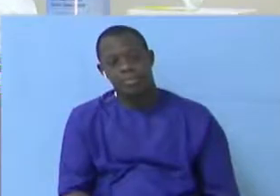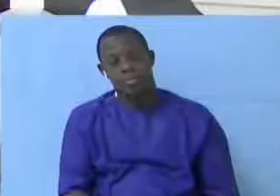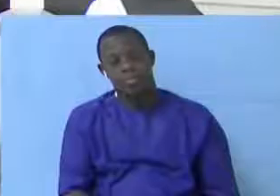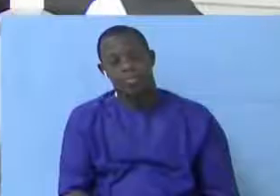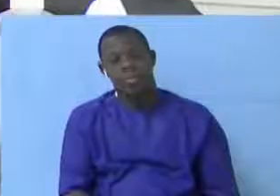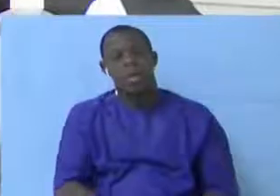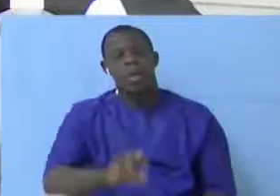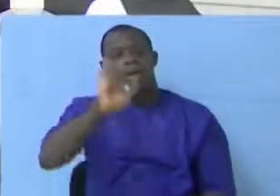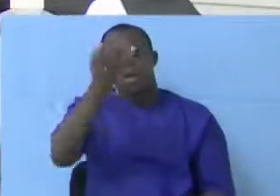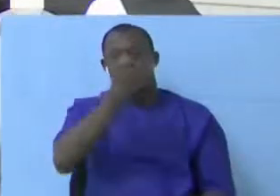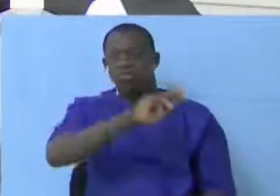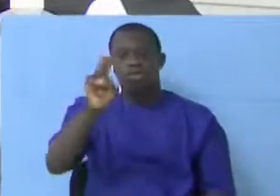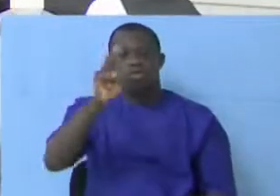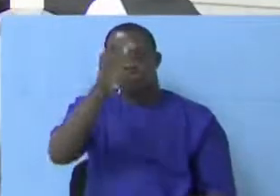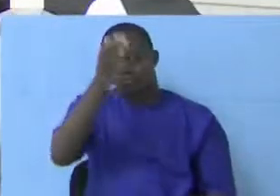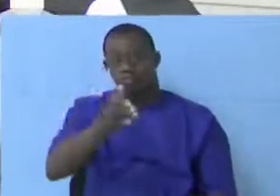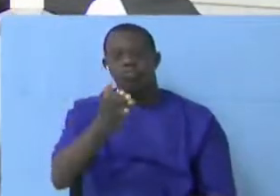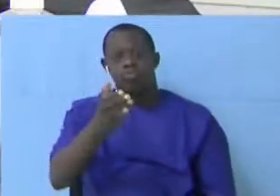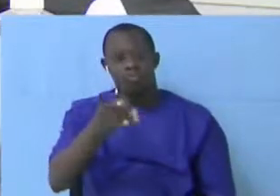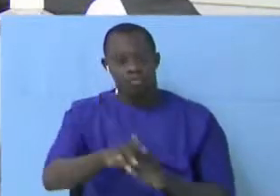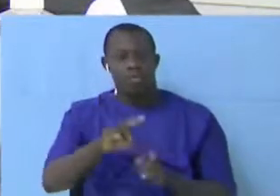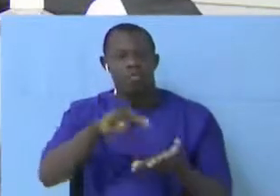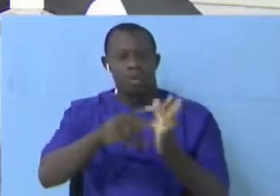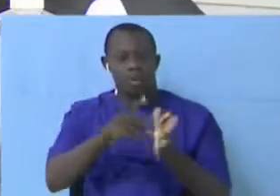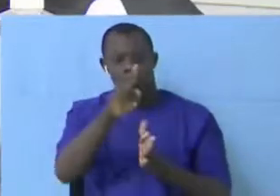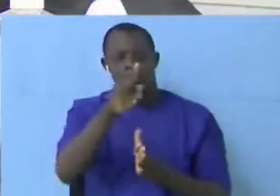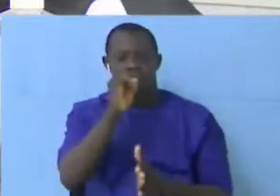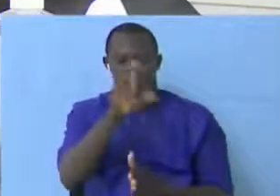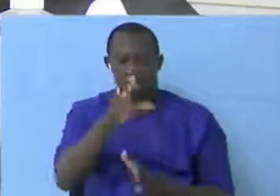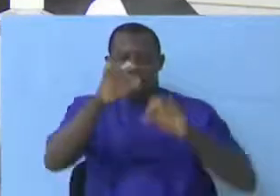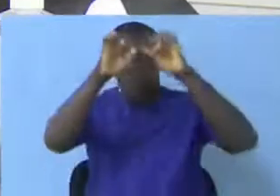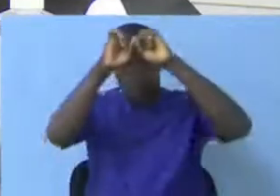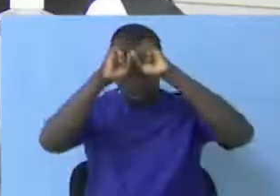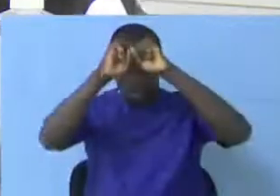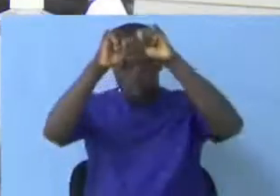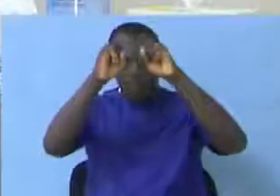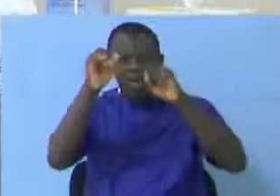Yes, it's not true. In essence, you're saying the government lied.